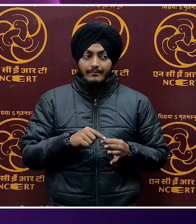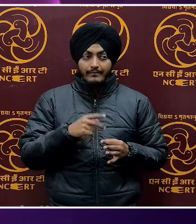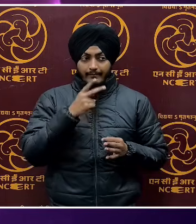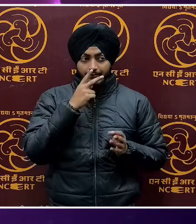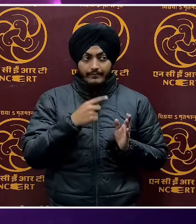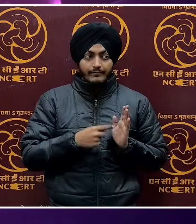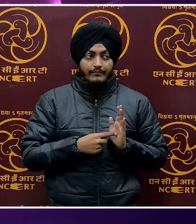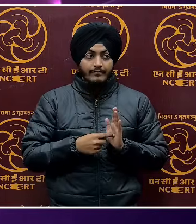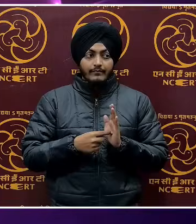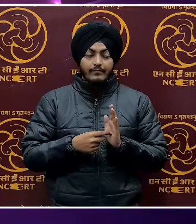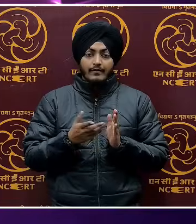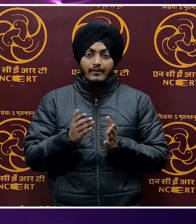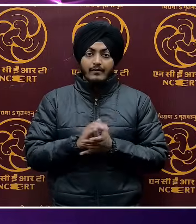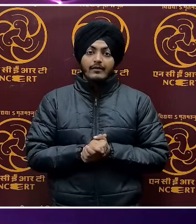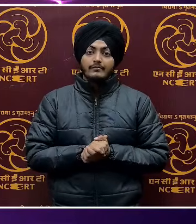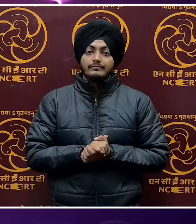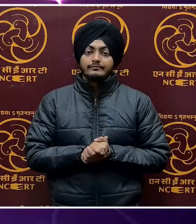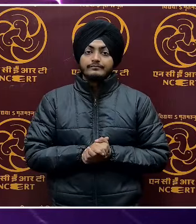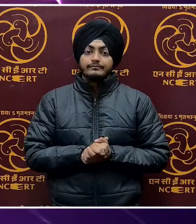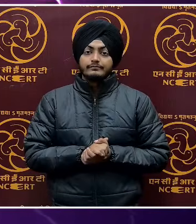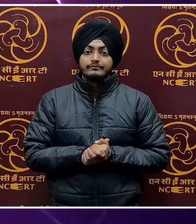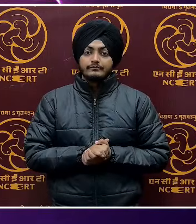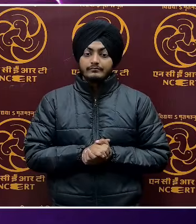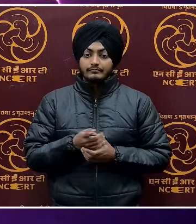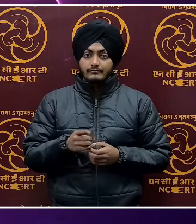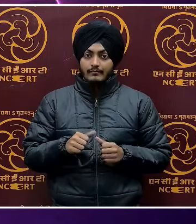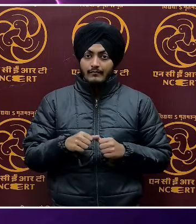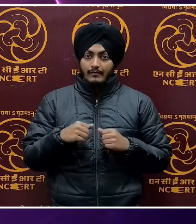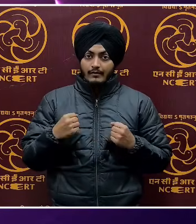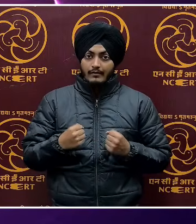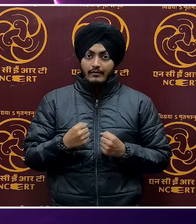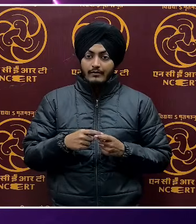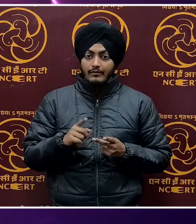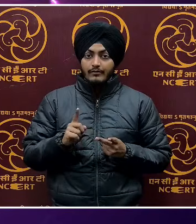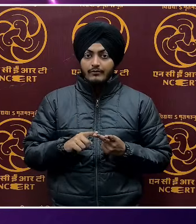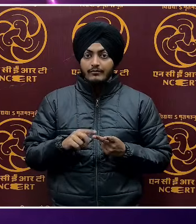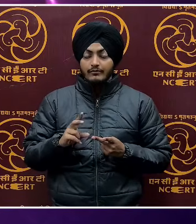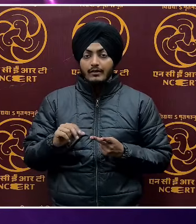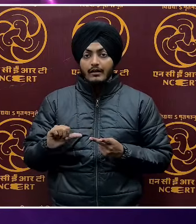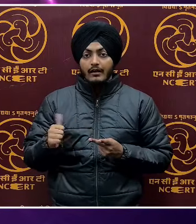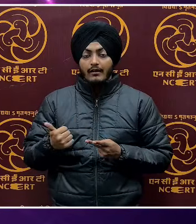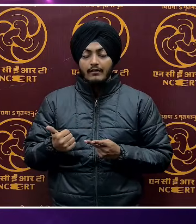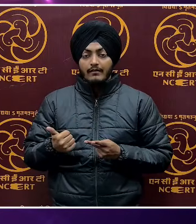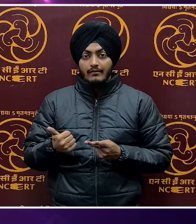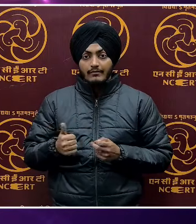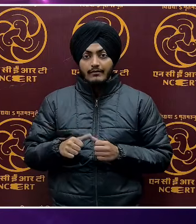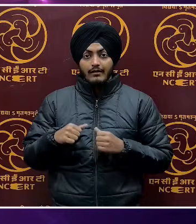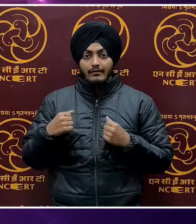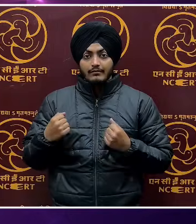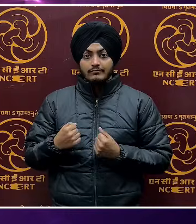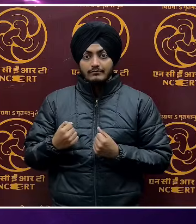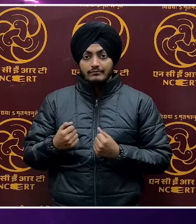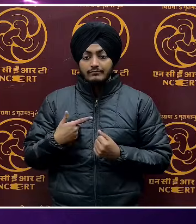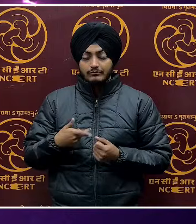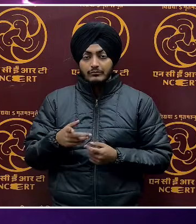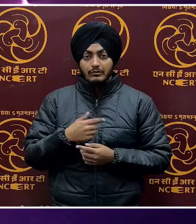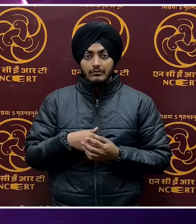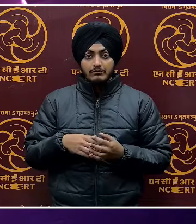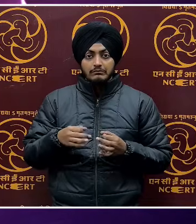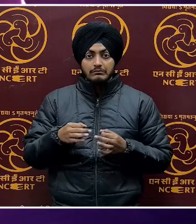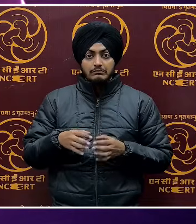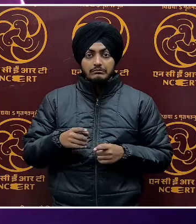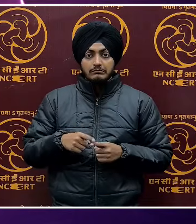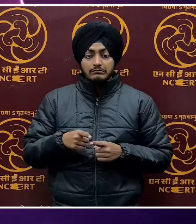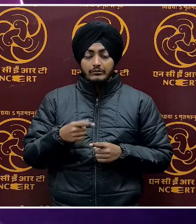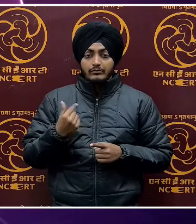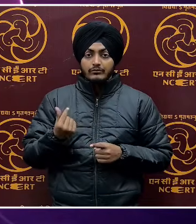have used it also. Lovely. From one side, there is one activity, and then on the other side, there is other activities. So Very nice. Make sure that you are